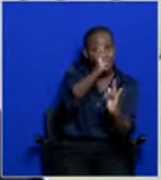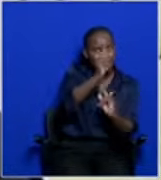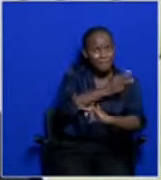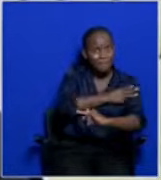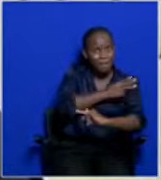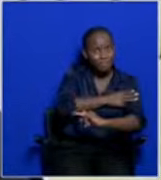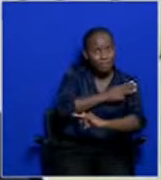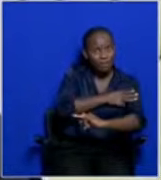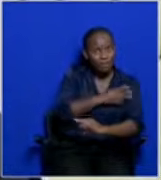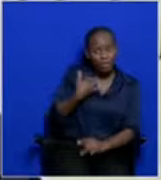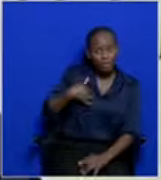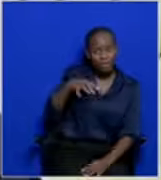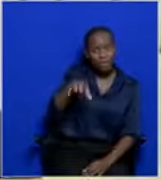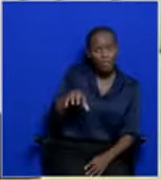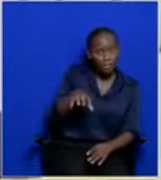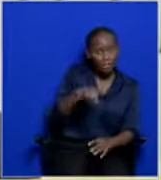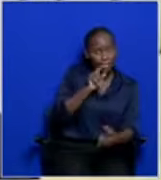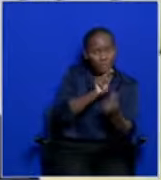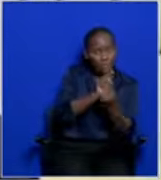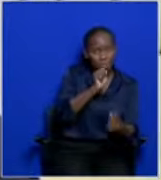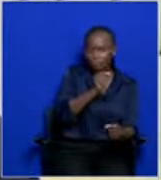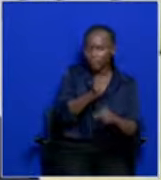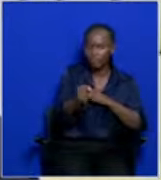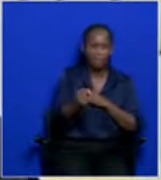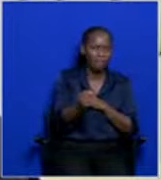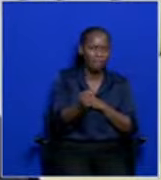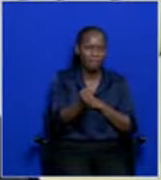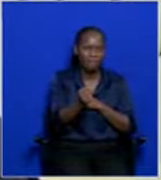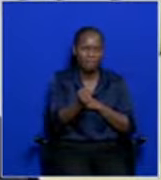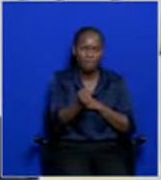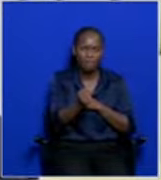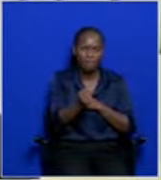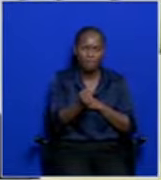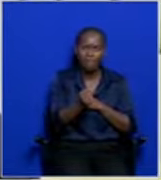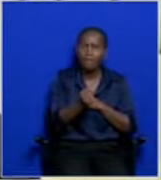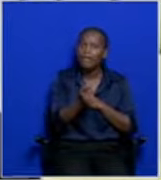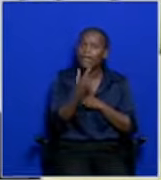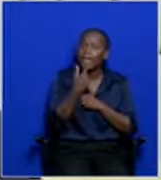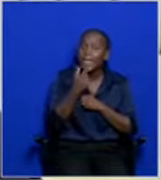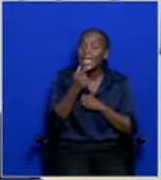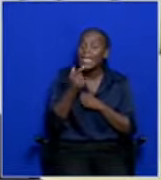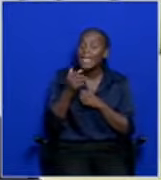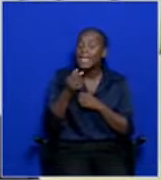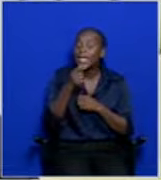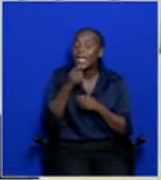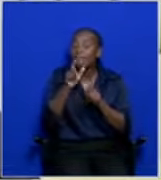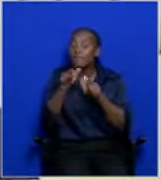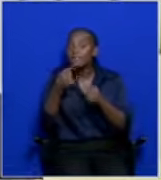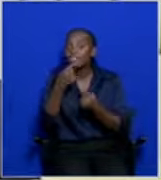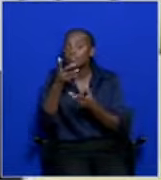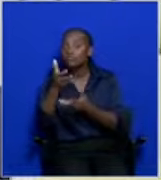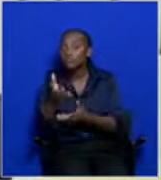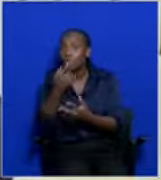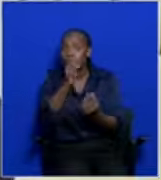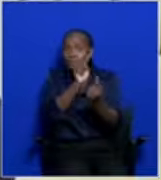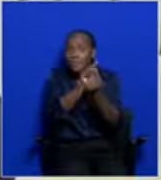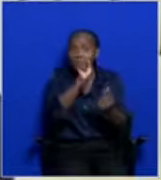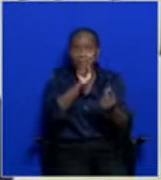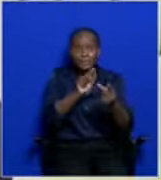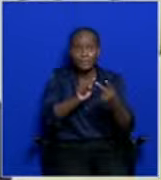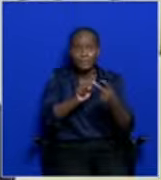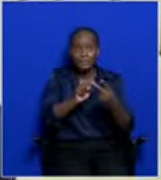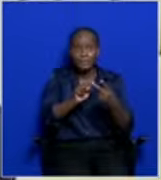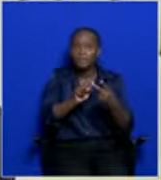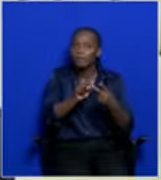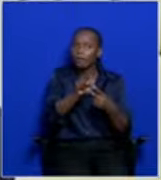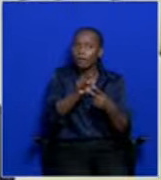Ekurhuleni municipality. I refute any claim suggesting that I was at any time in the company of